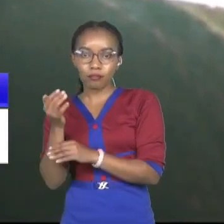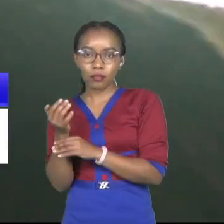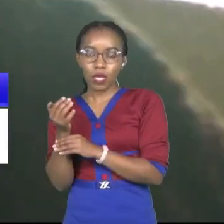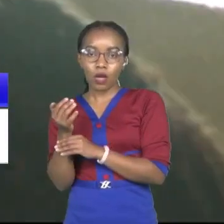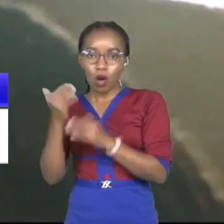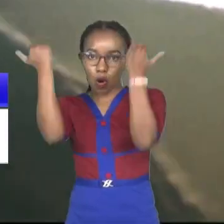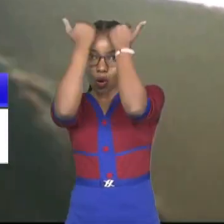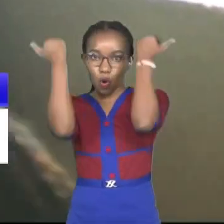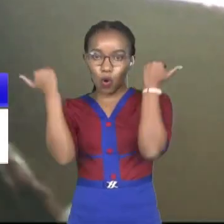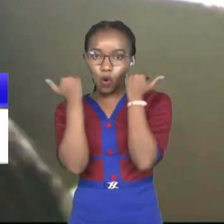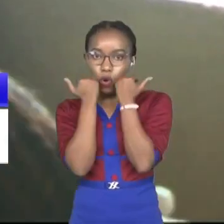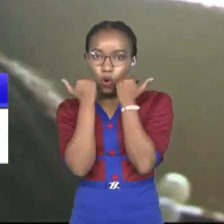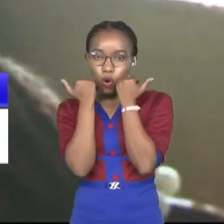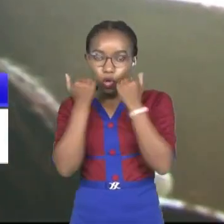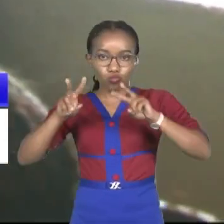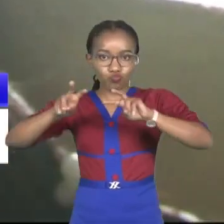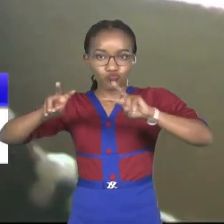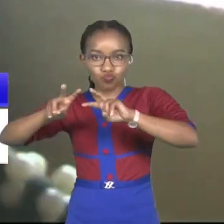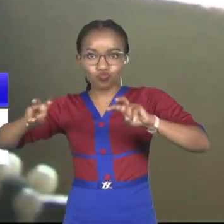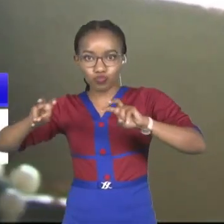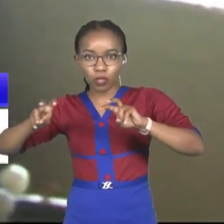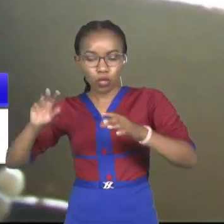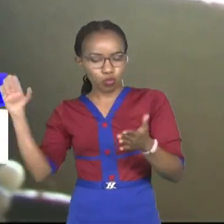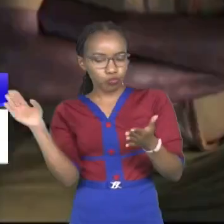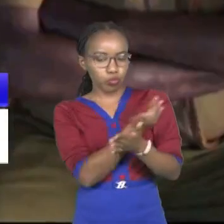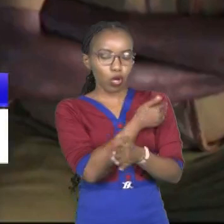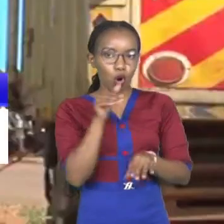court was their bait in a mission to fight corruption.